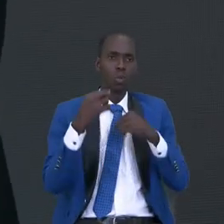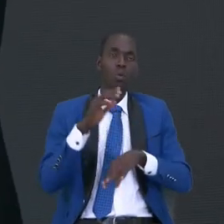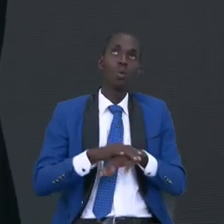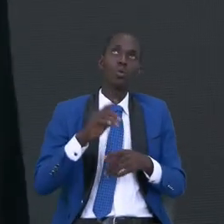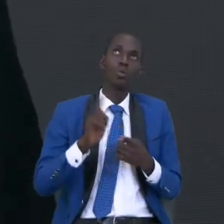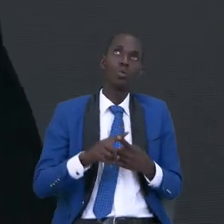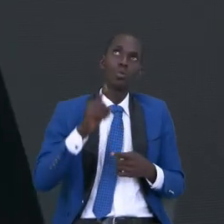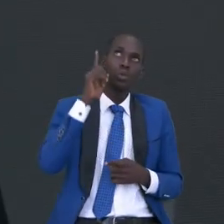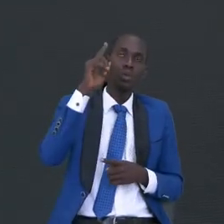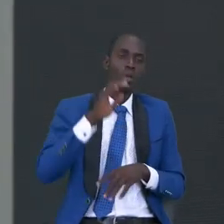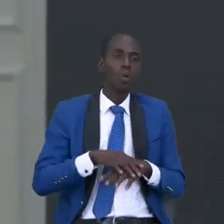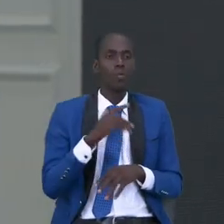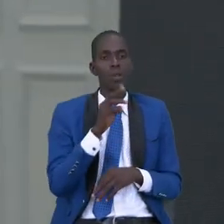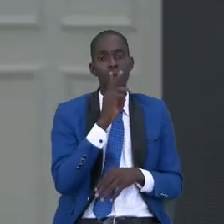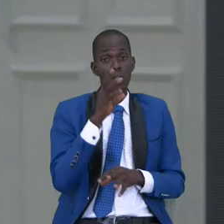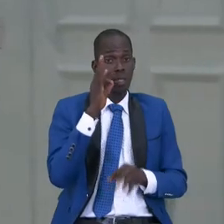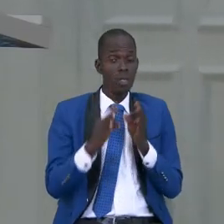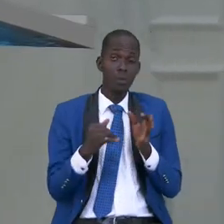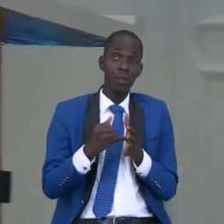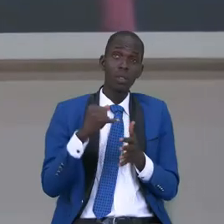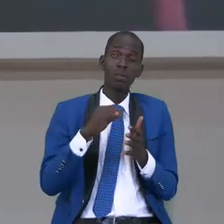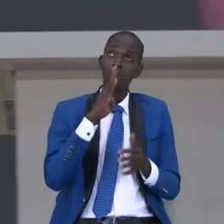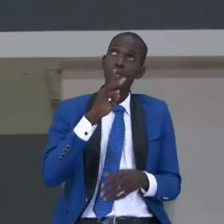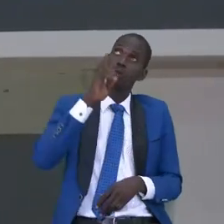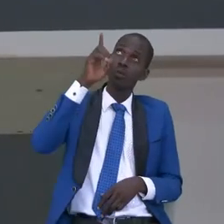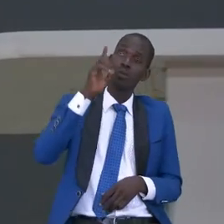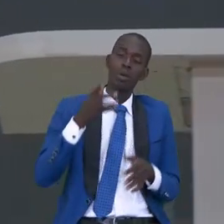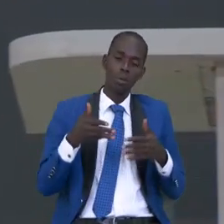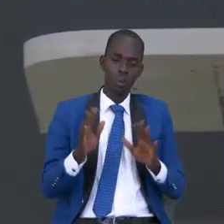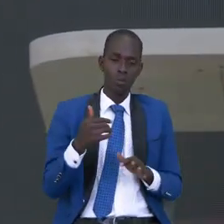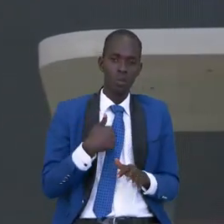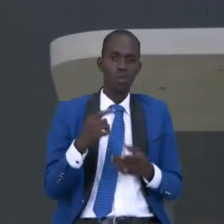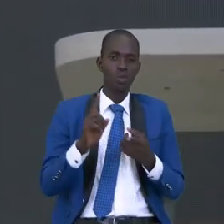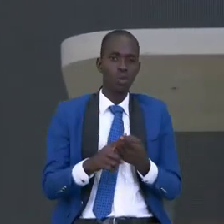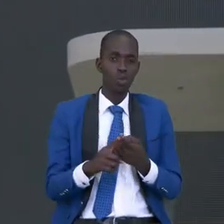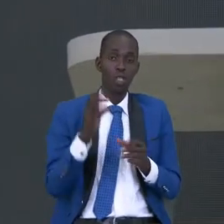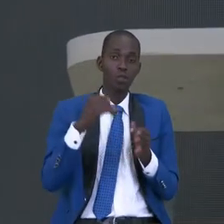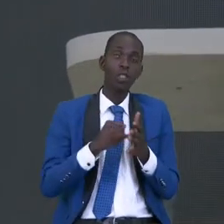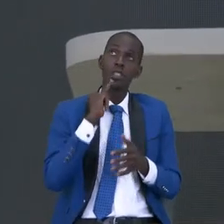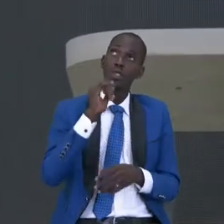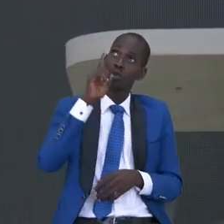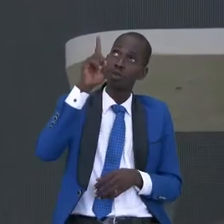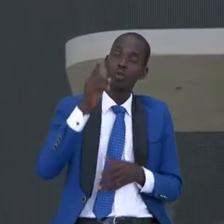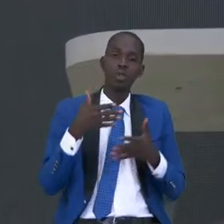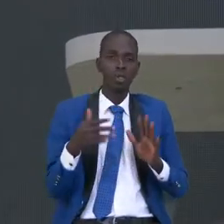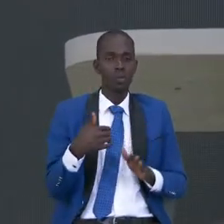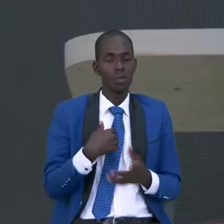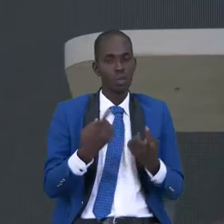water. If it be thou, bid me come to thee on the